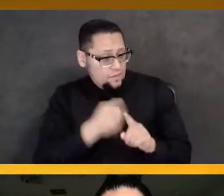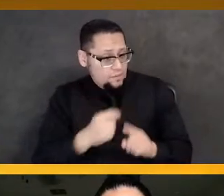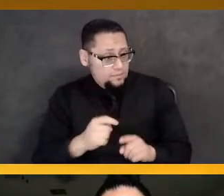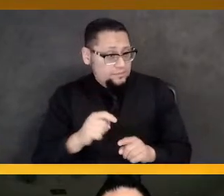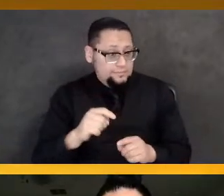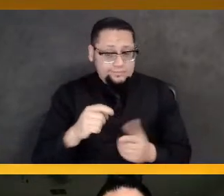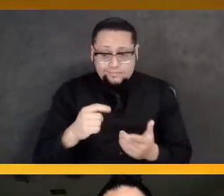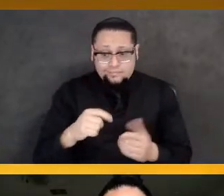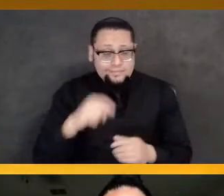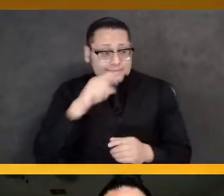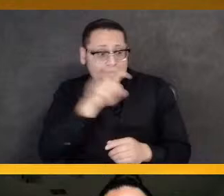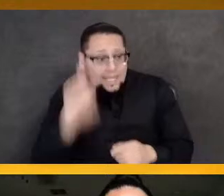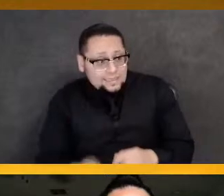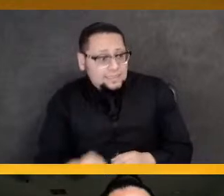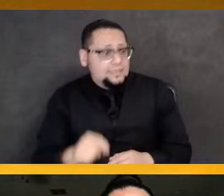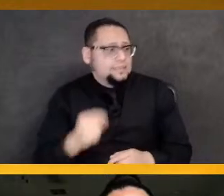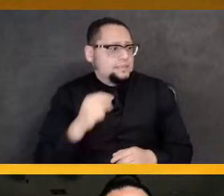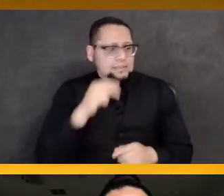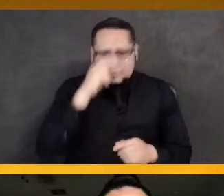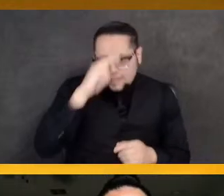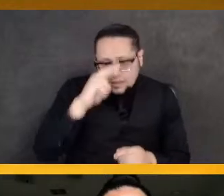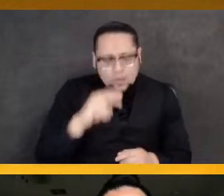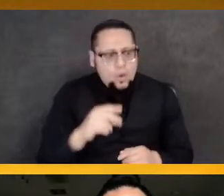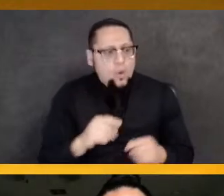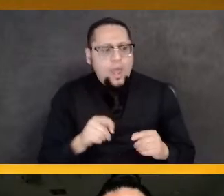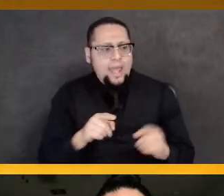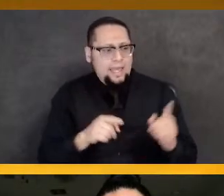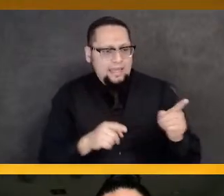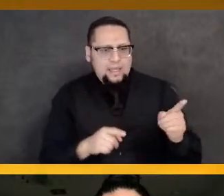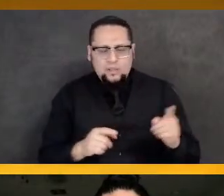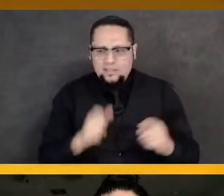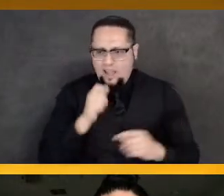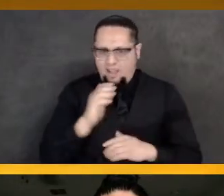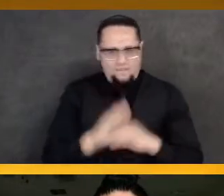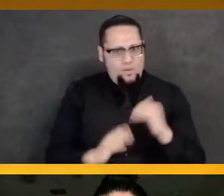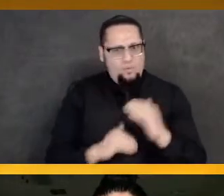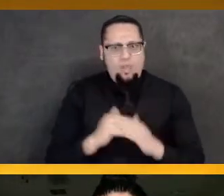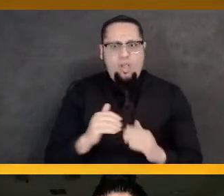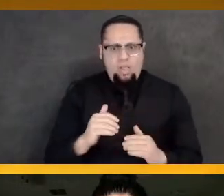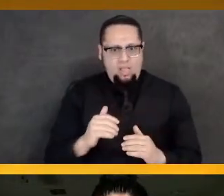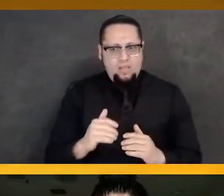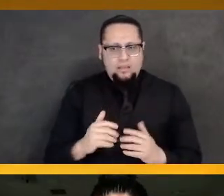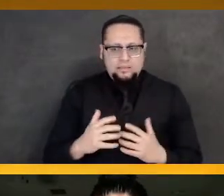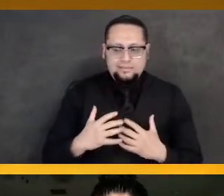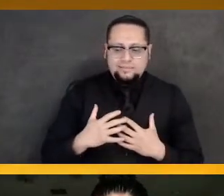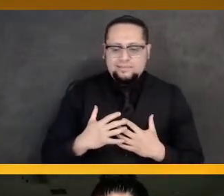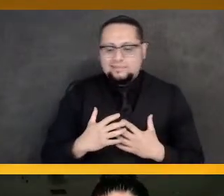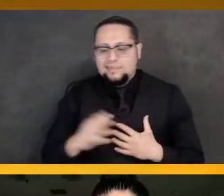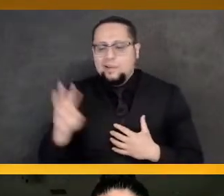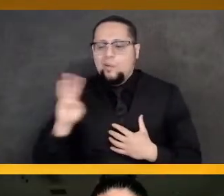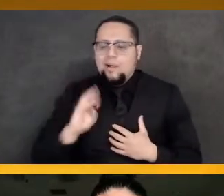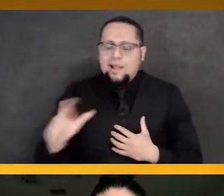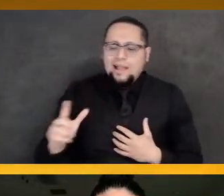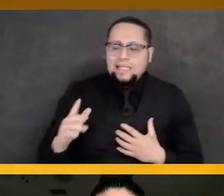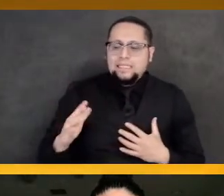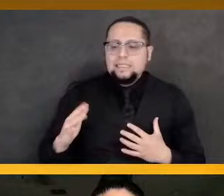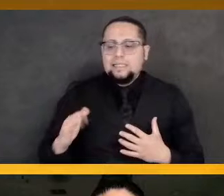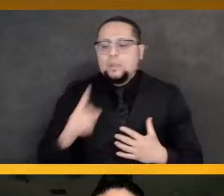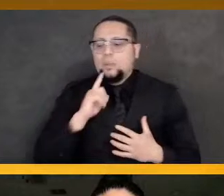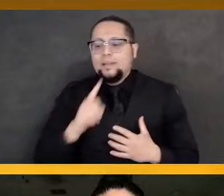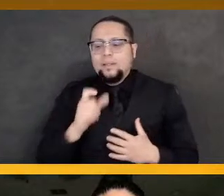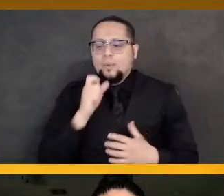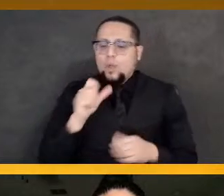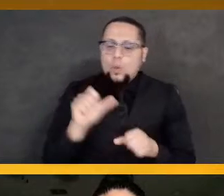California. And he was very uncomfortable when I asked him that. He said, well, we don't really work with